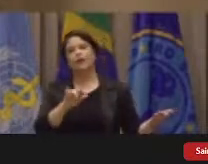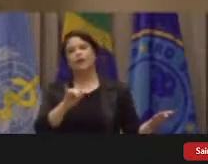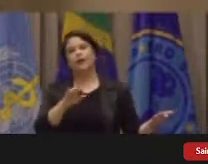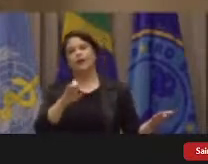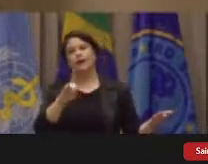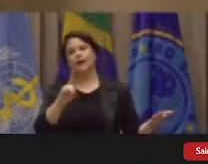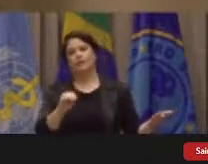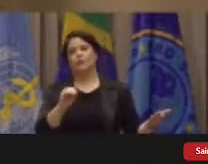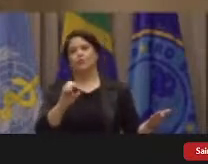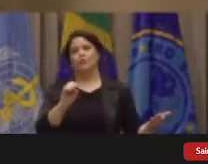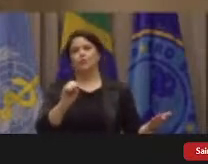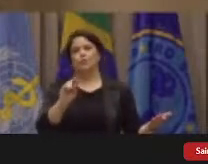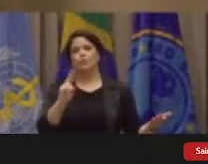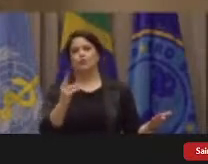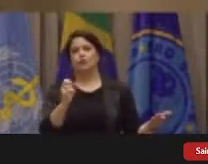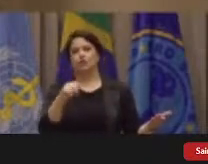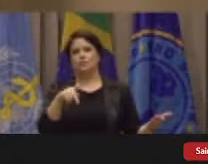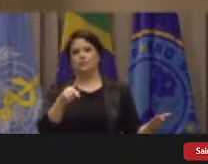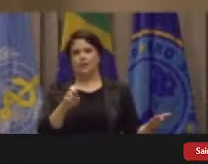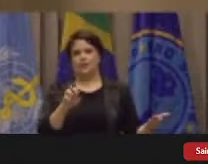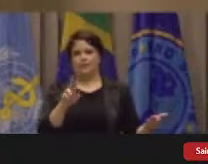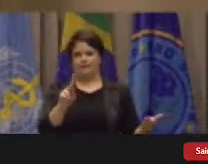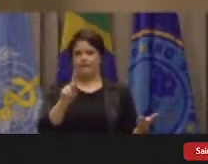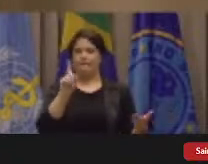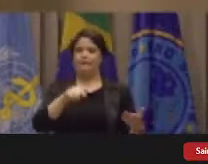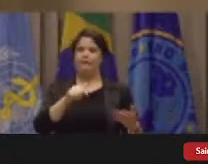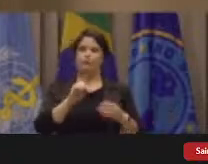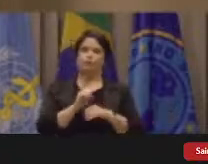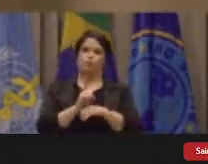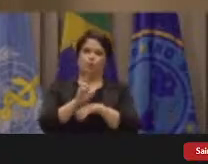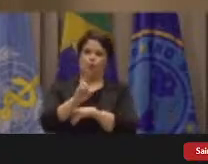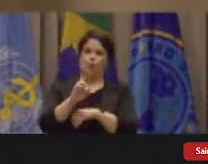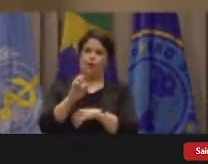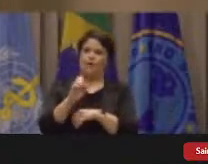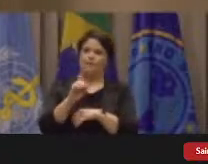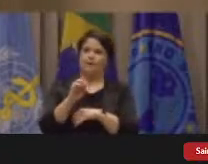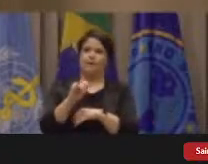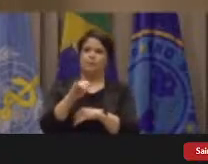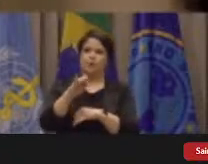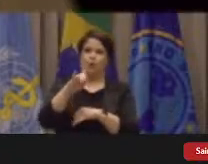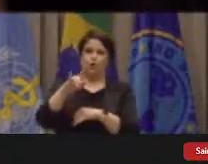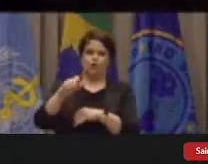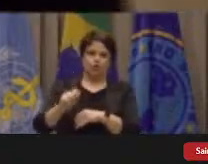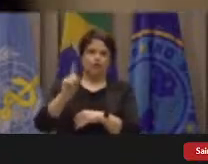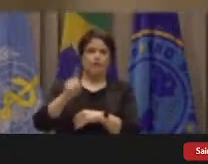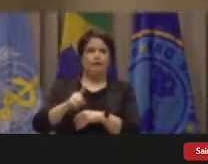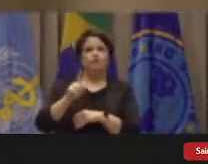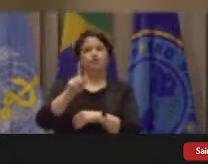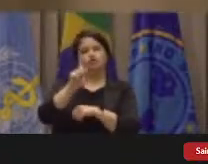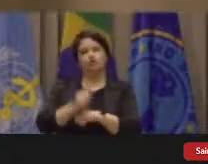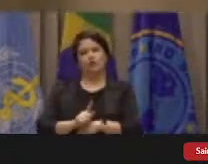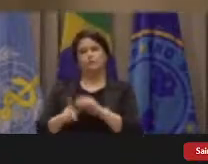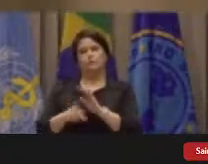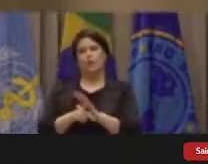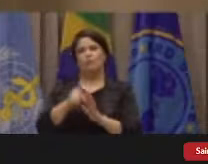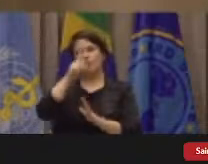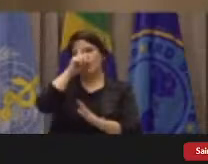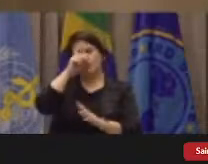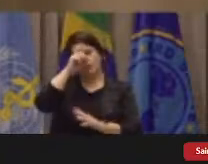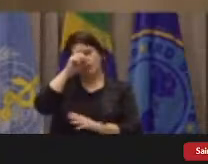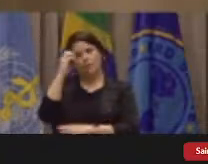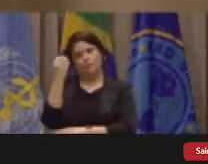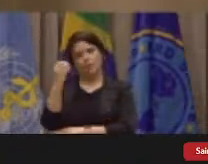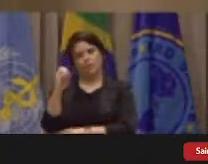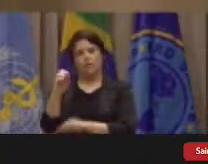Dr. Ricardo Kuchenbecker. He's doctor and epidemiologist and risk management from